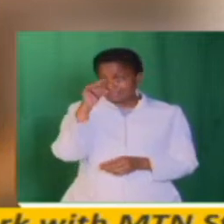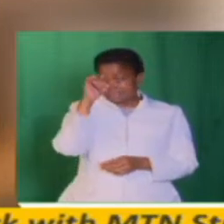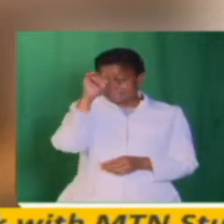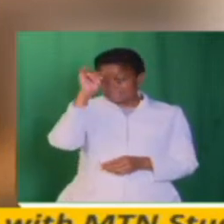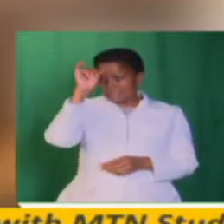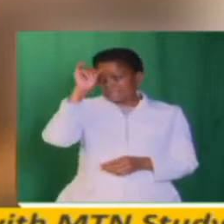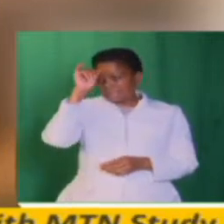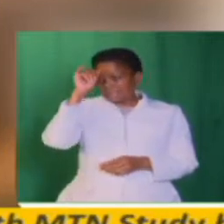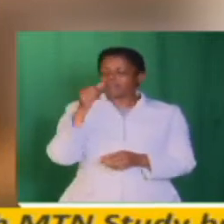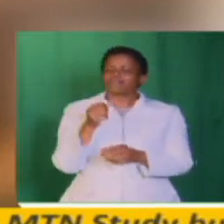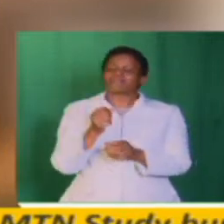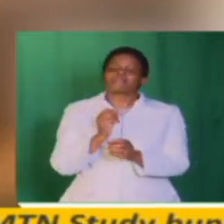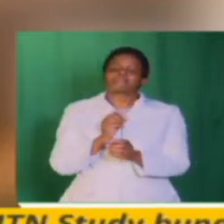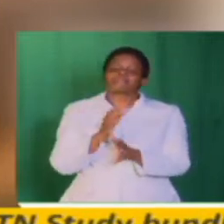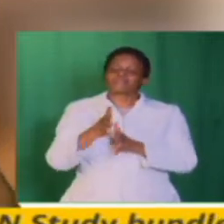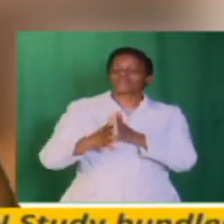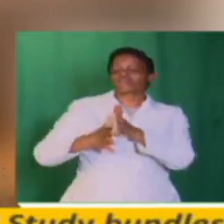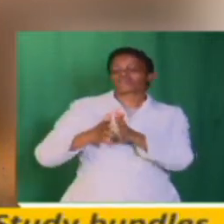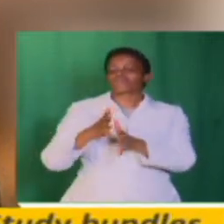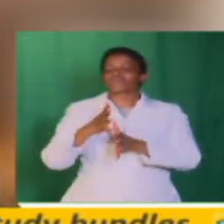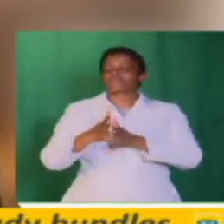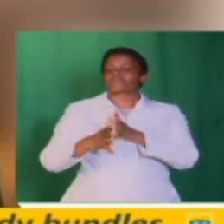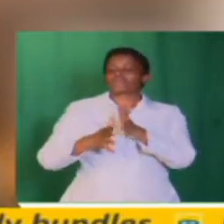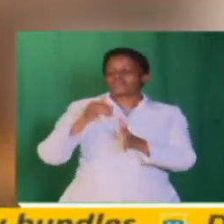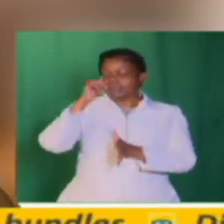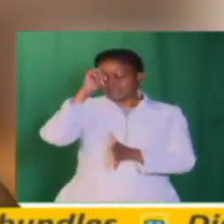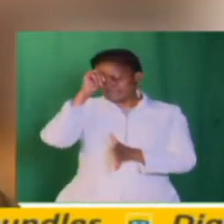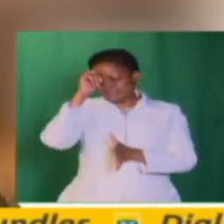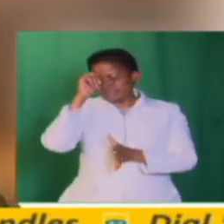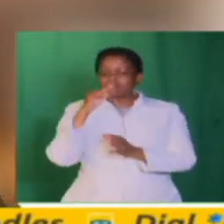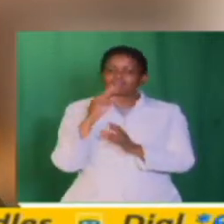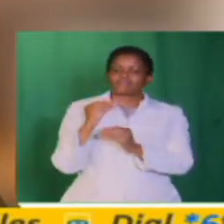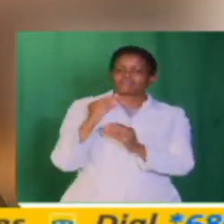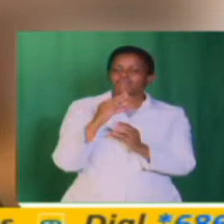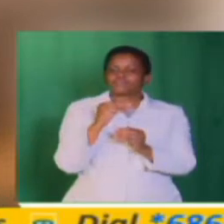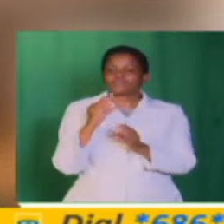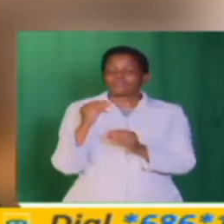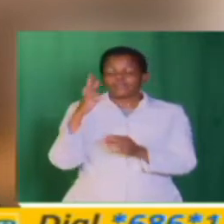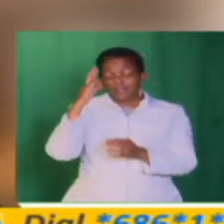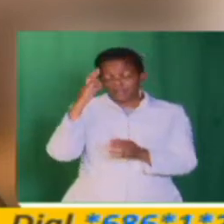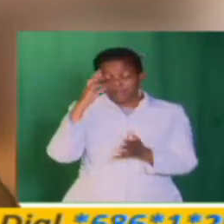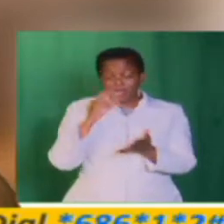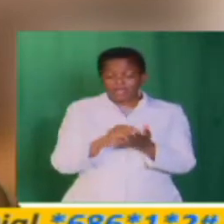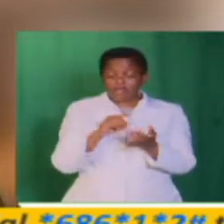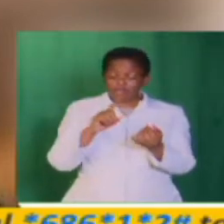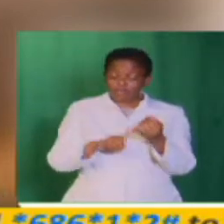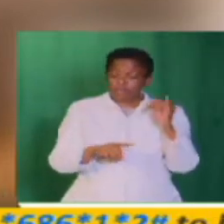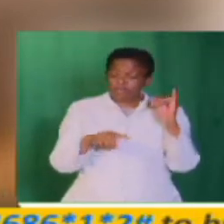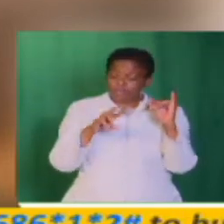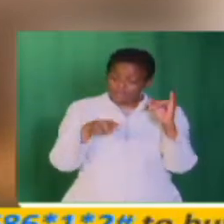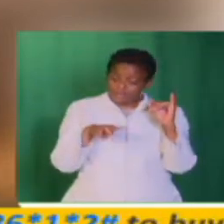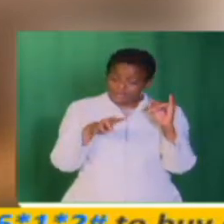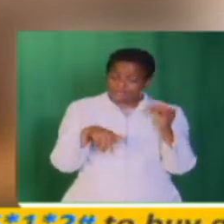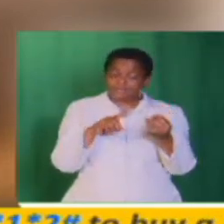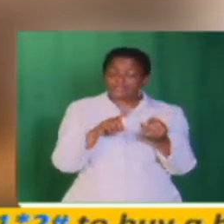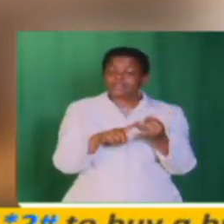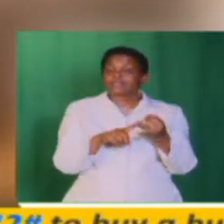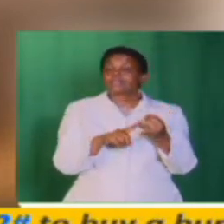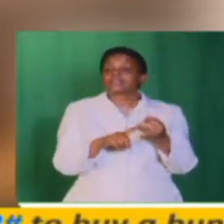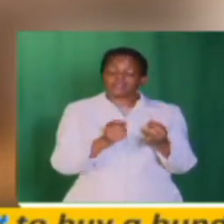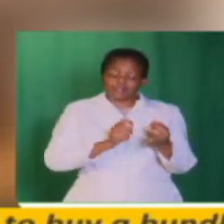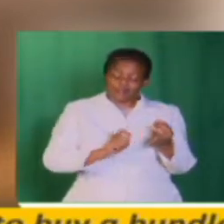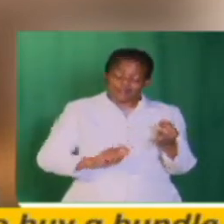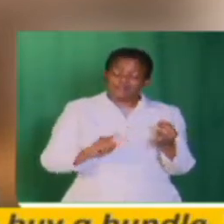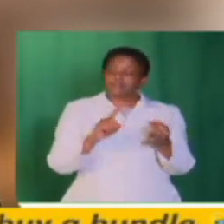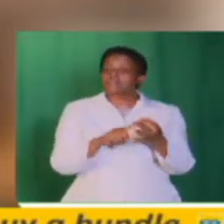a quick reminder, we have four language skills. We have the reading skill, we have the listening skill, the speaking skill, and the writing